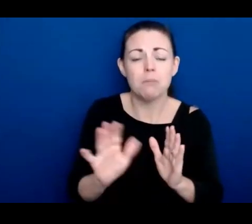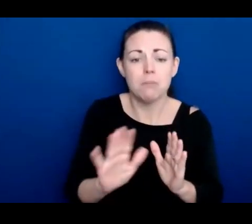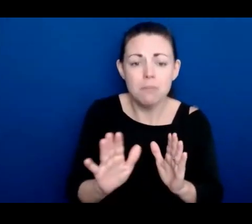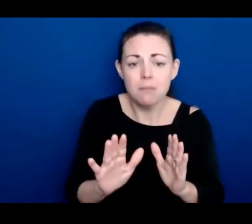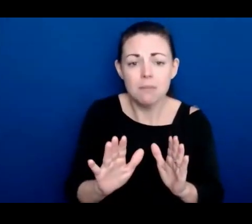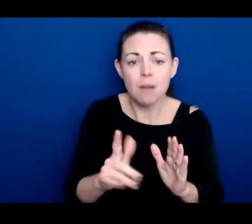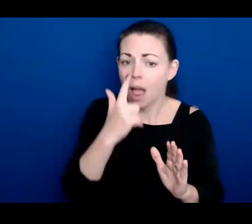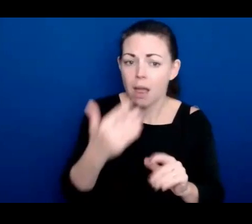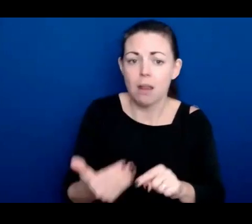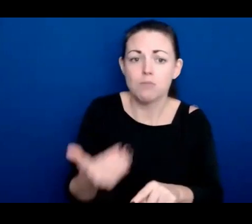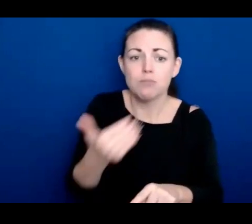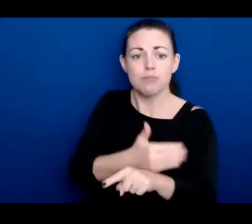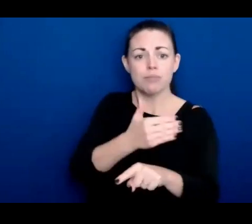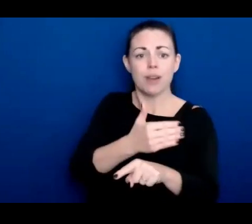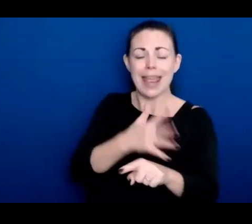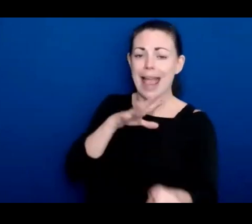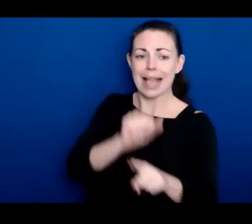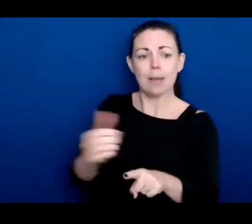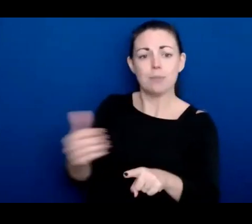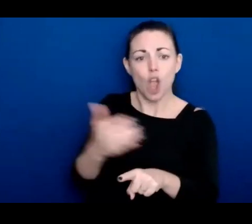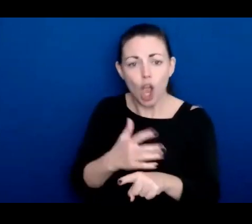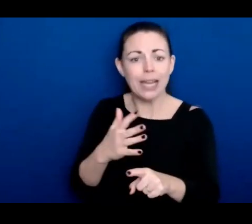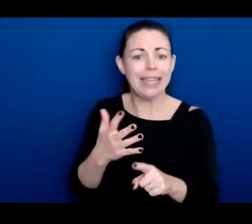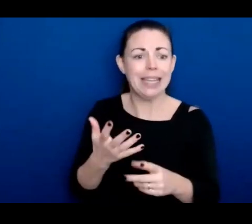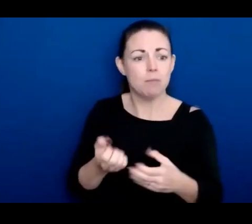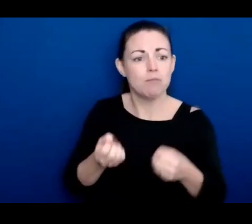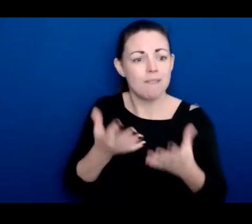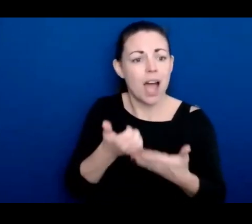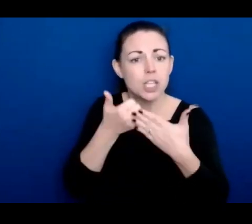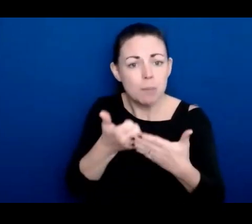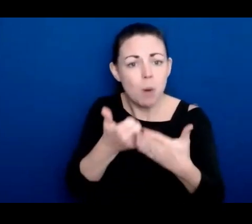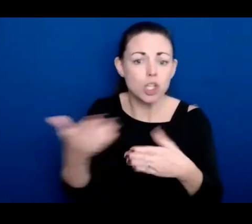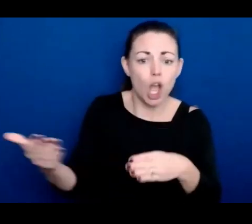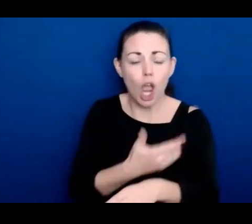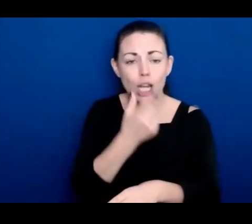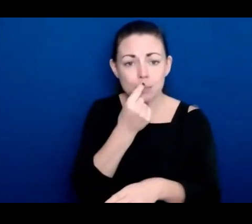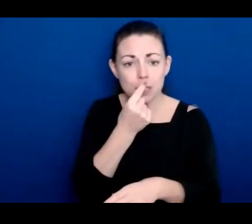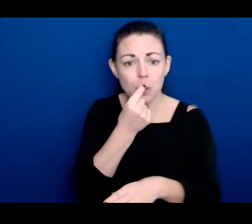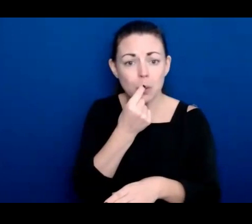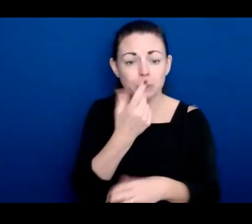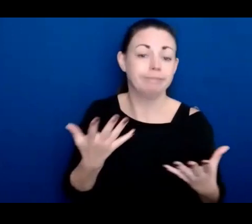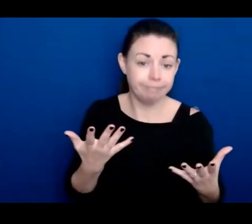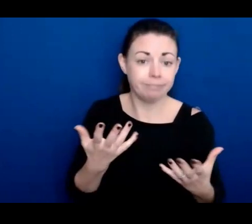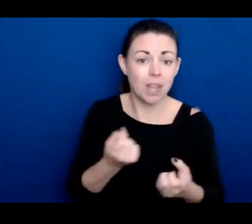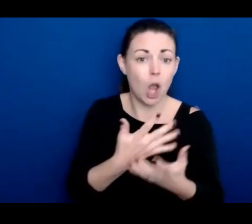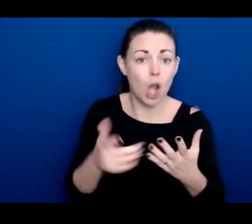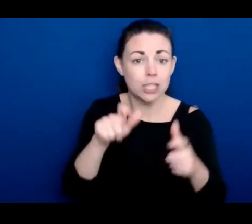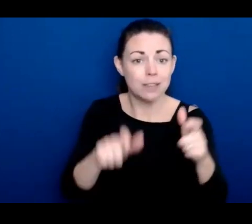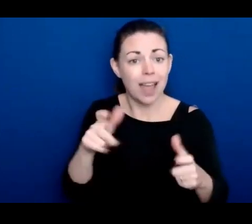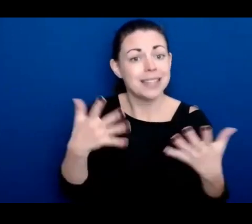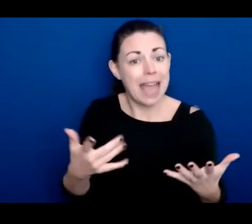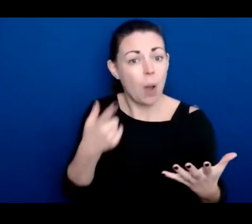fact, why not capture it earlier and give that support as early as possible? So, yeah, many clients are starting to look at